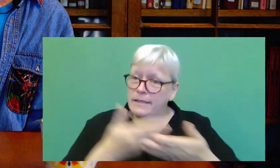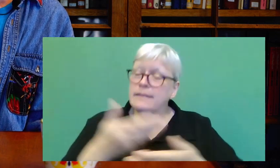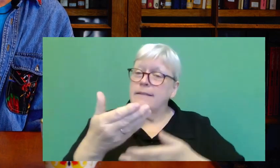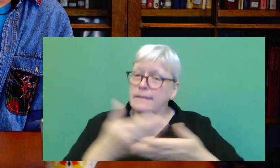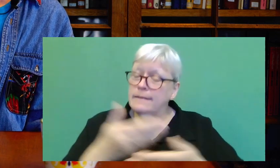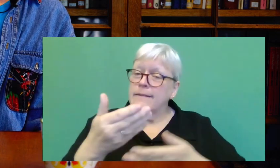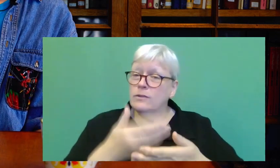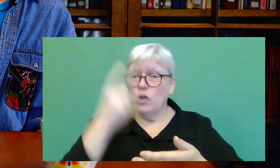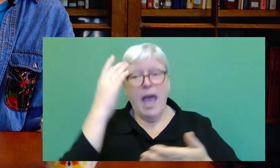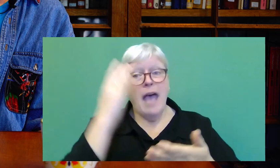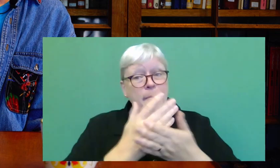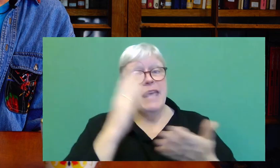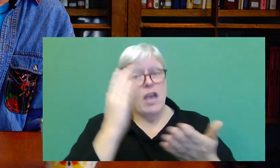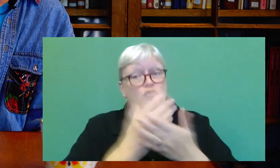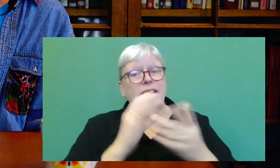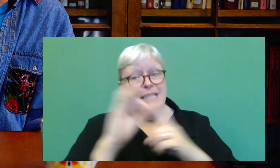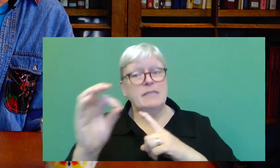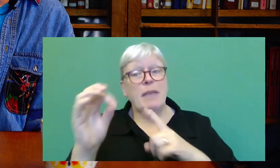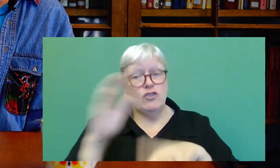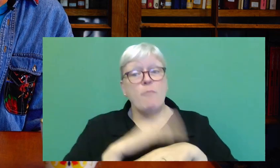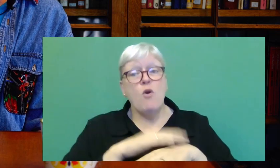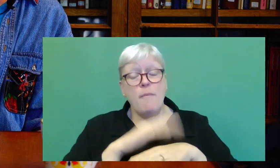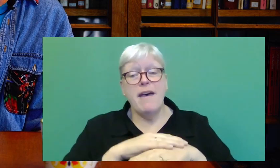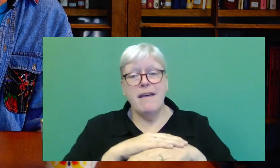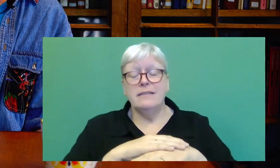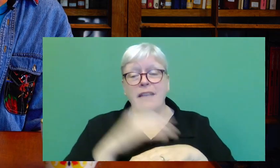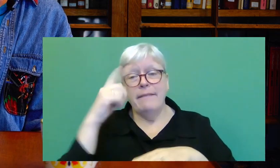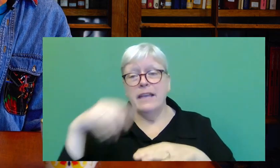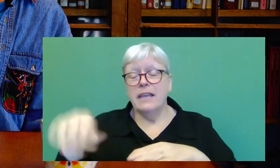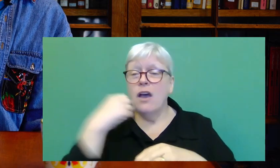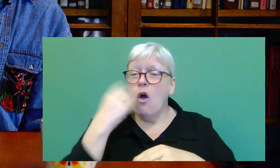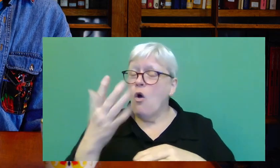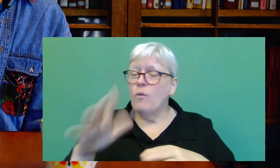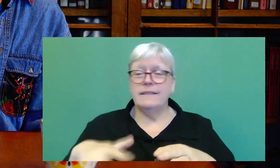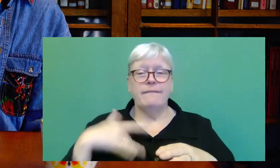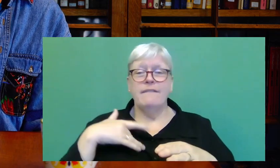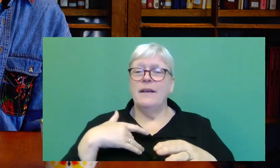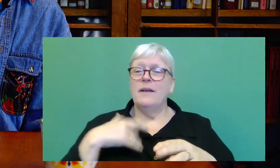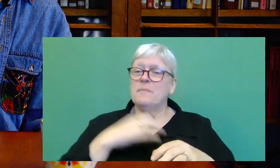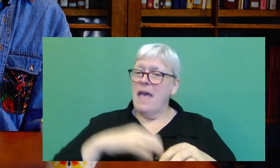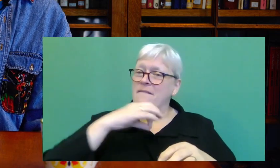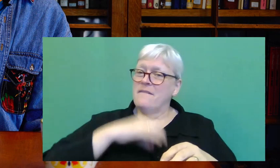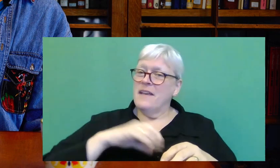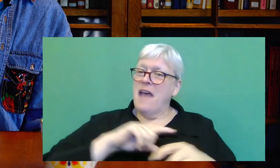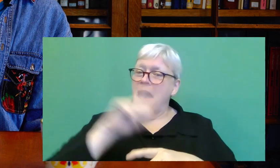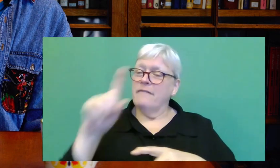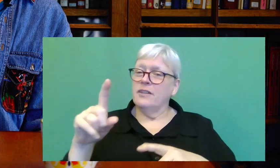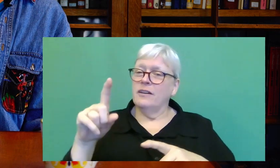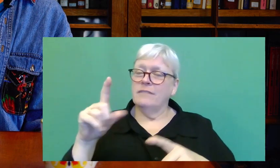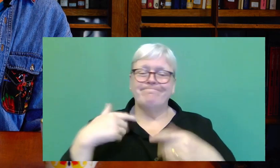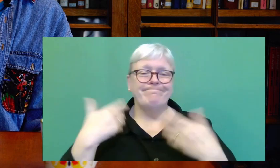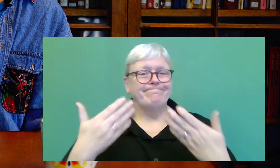special moment, and it's something that I think always leaves us fortified afterwards. So I've not worked out